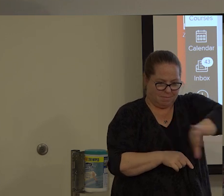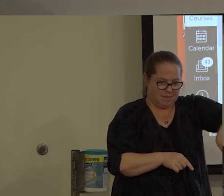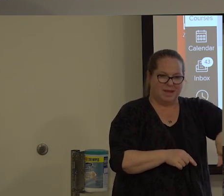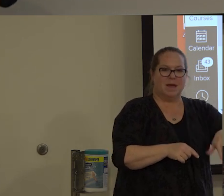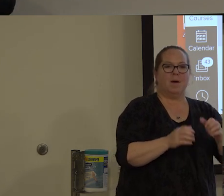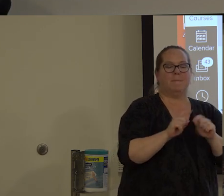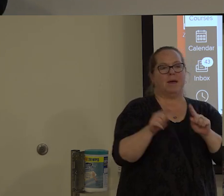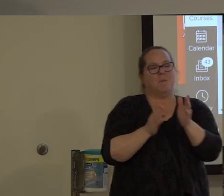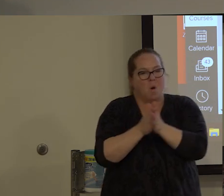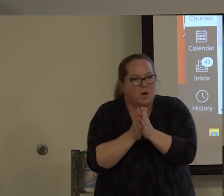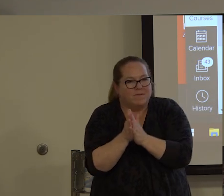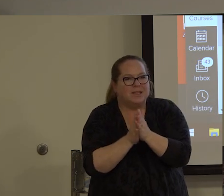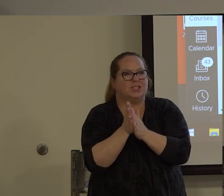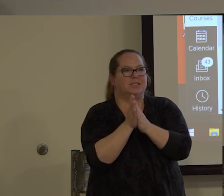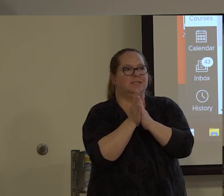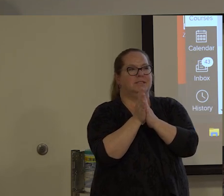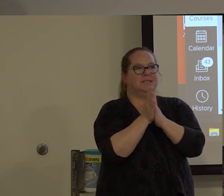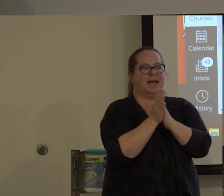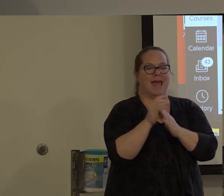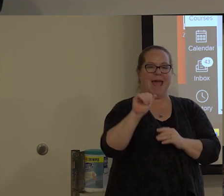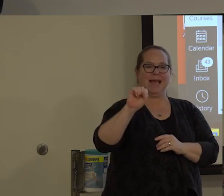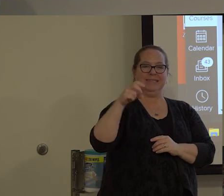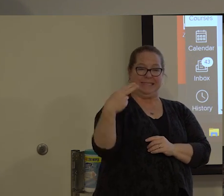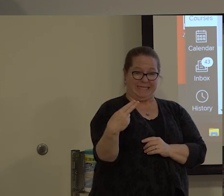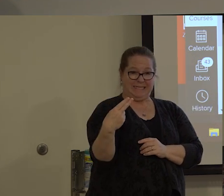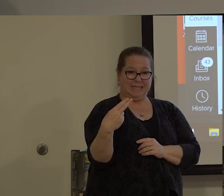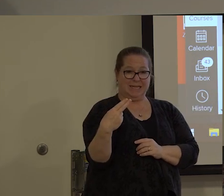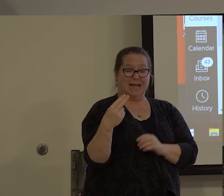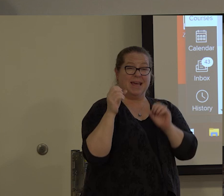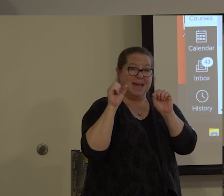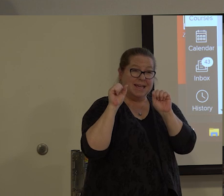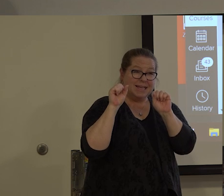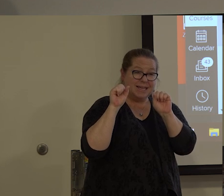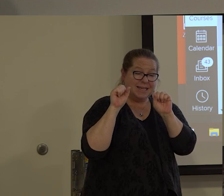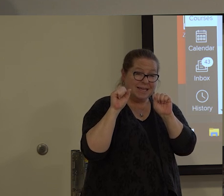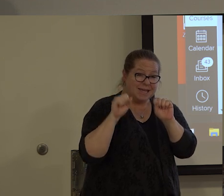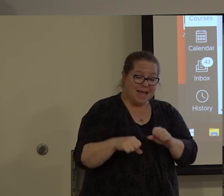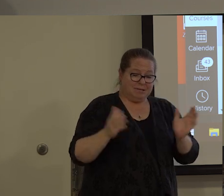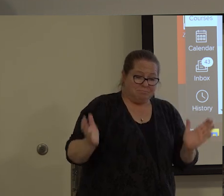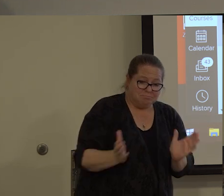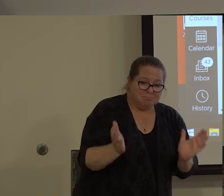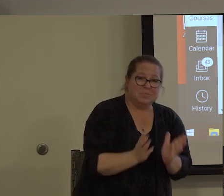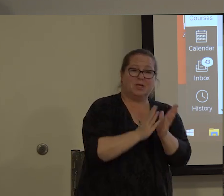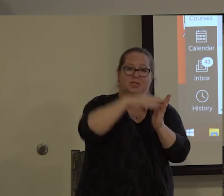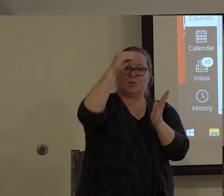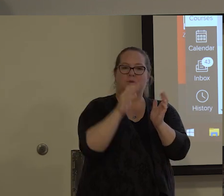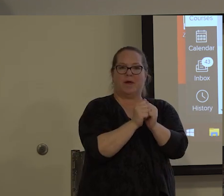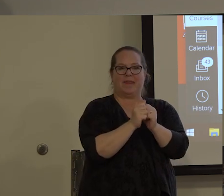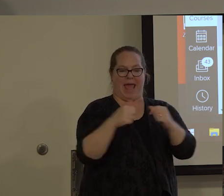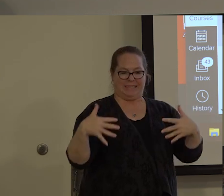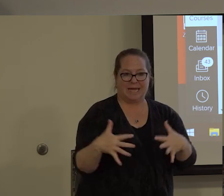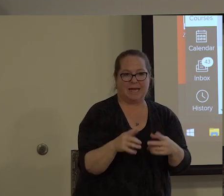behind. Motivation as well. The asynchronous mode can enhance motivation for learners who deal with anxiety or